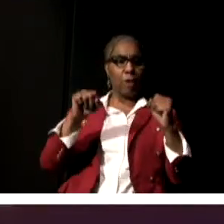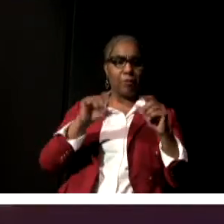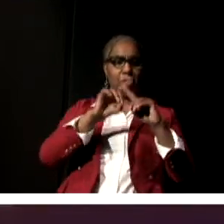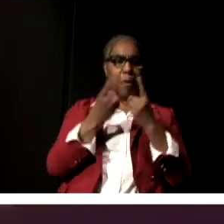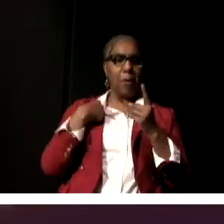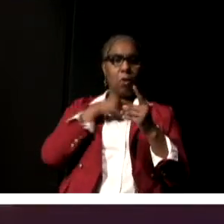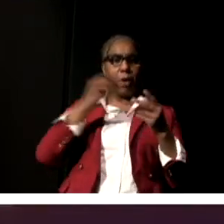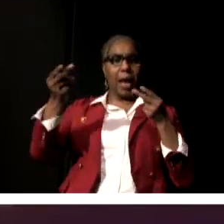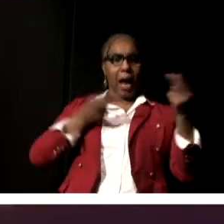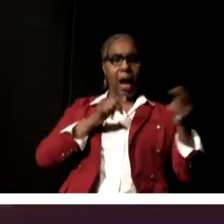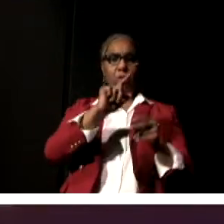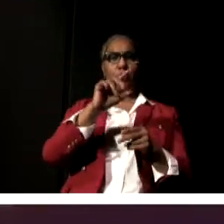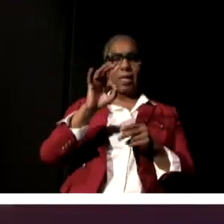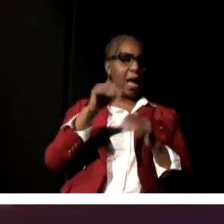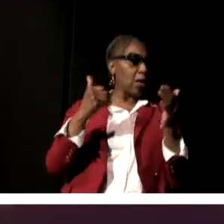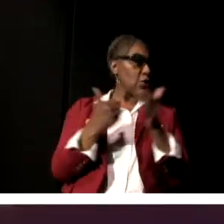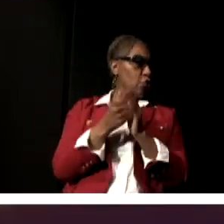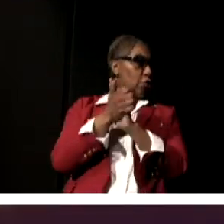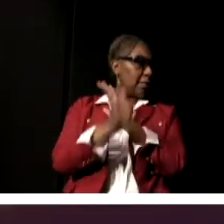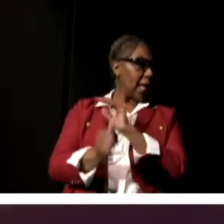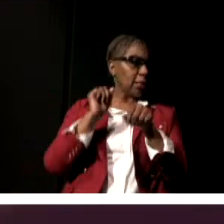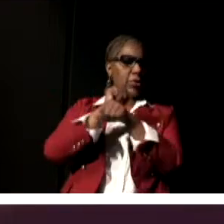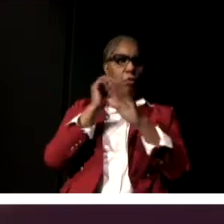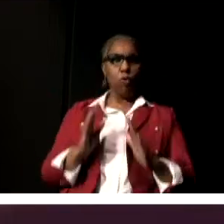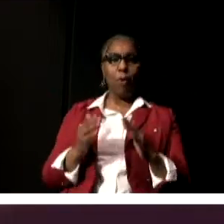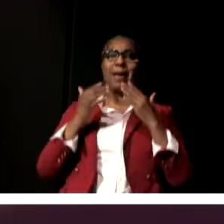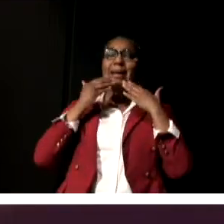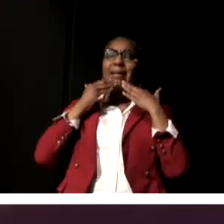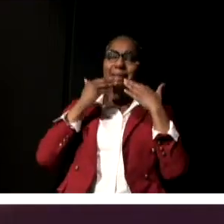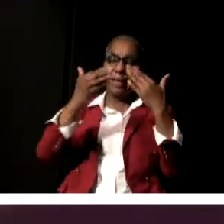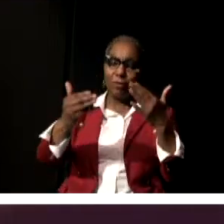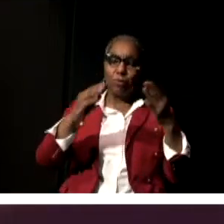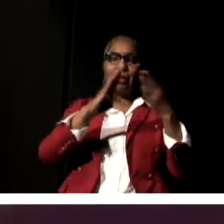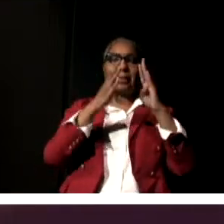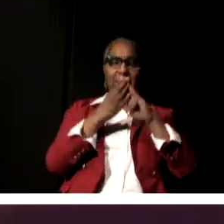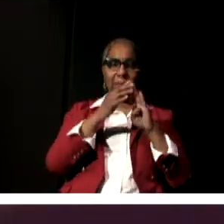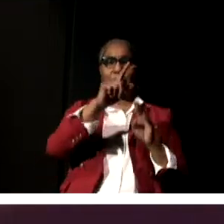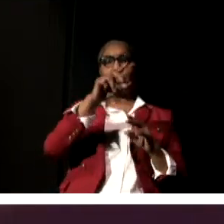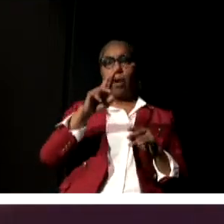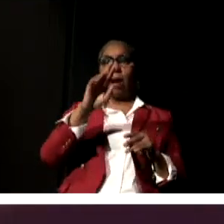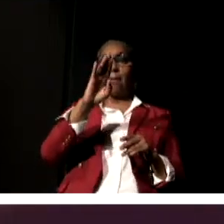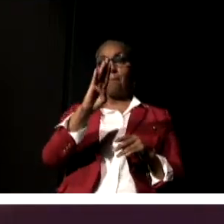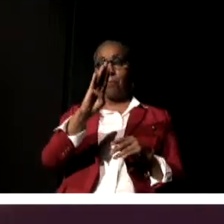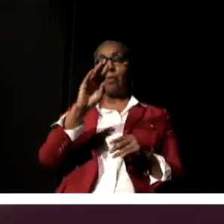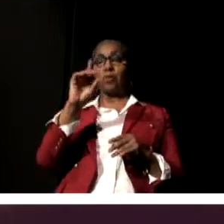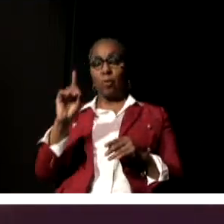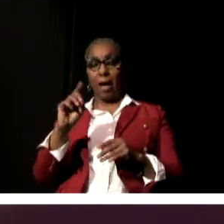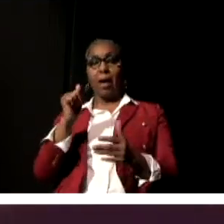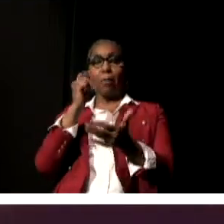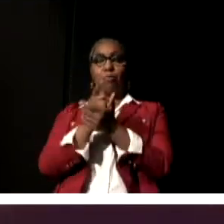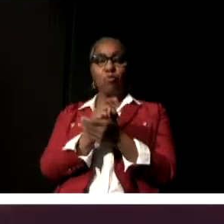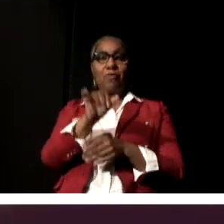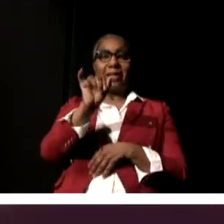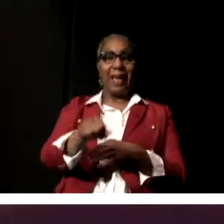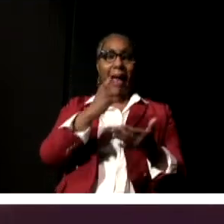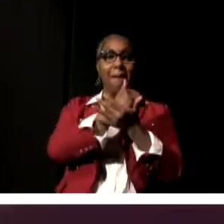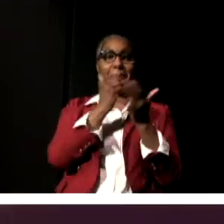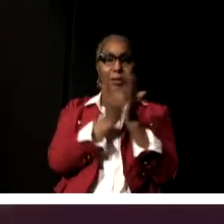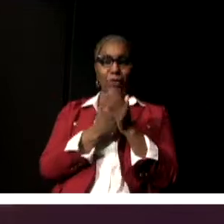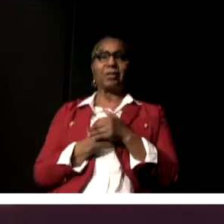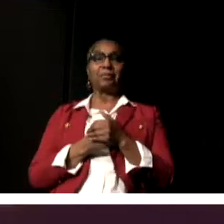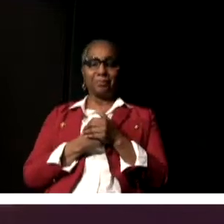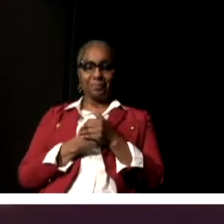hiring 29 new talented employees thanks to the City of Little Rock Board of Directors approving that budget. Let's give them a round of applause.